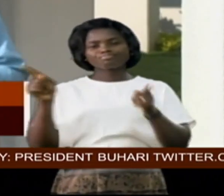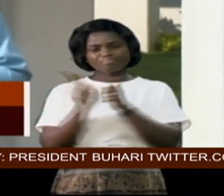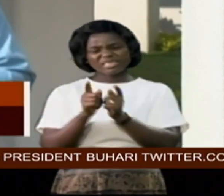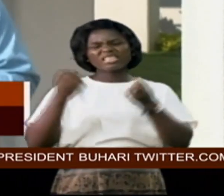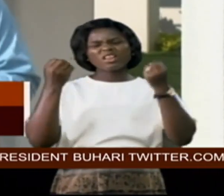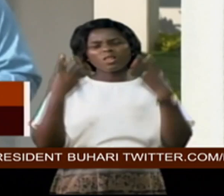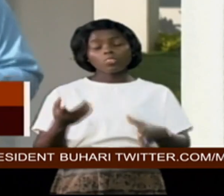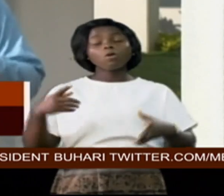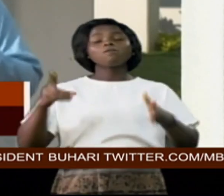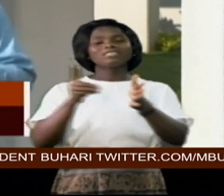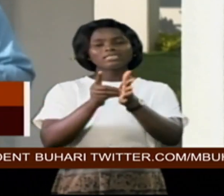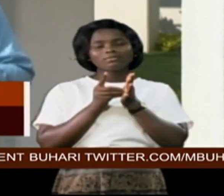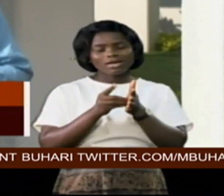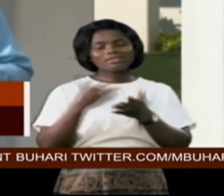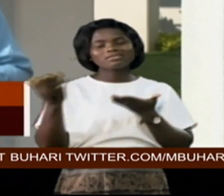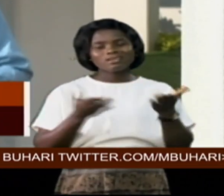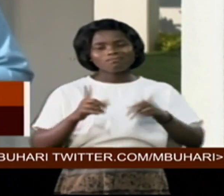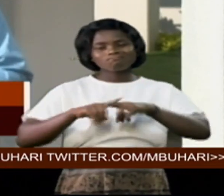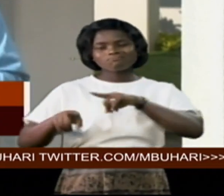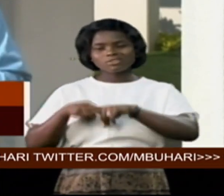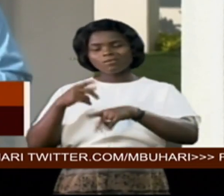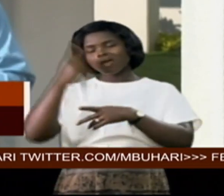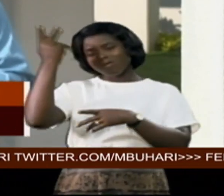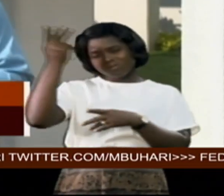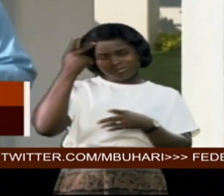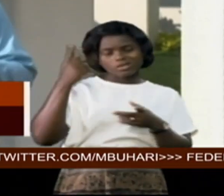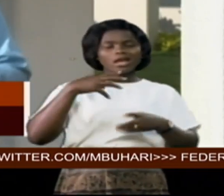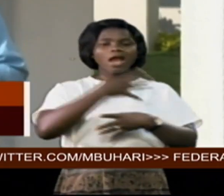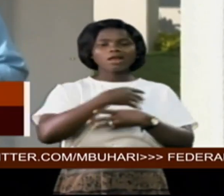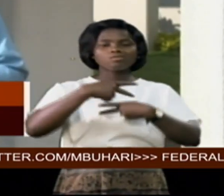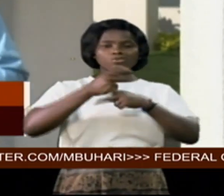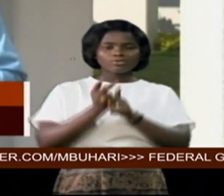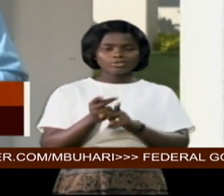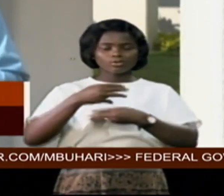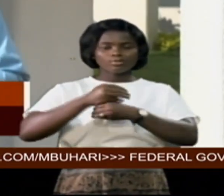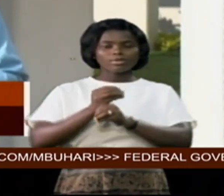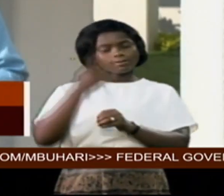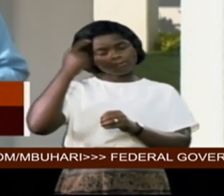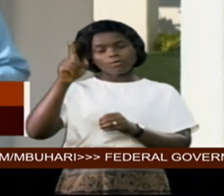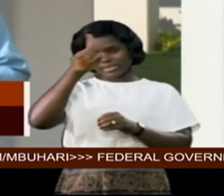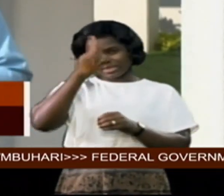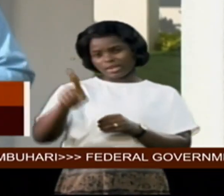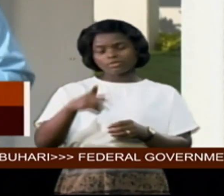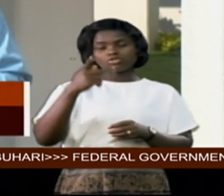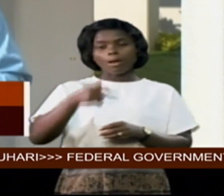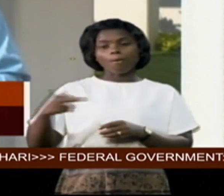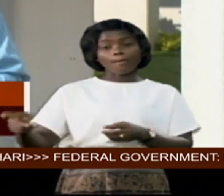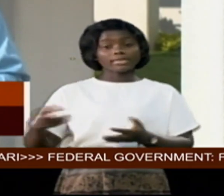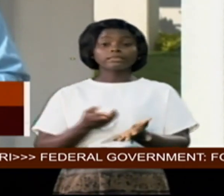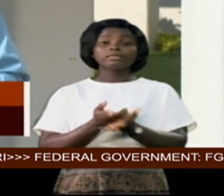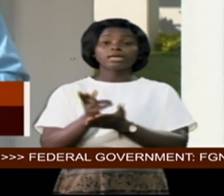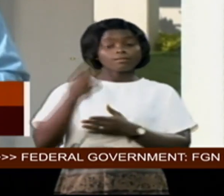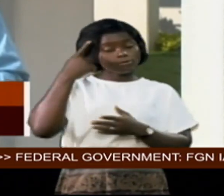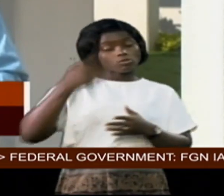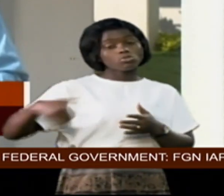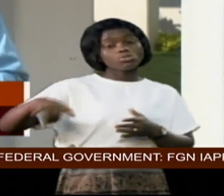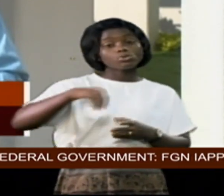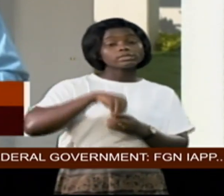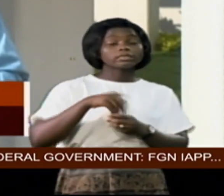various purposes, while provision is made for the protection of the intellectual property rights of those in the practice.